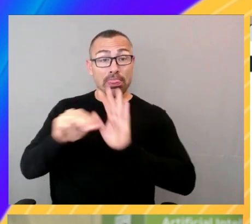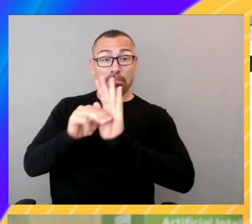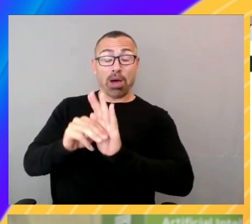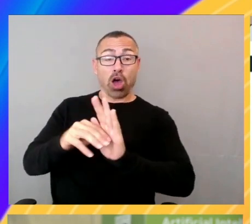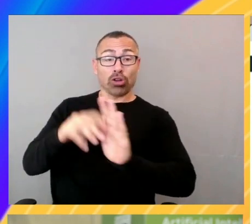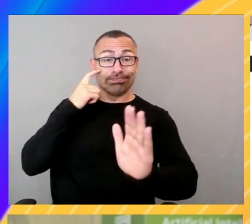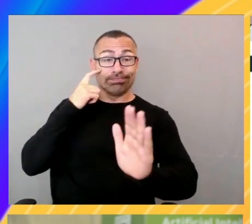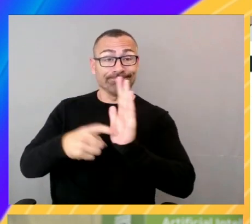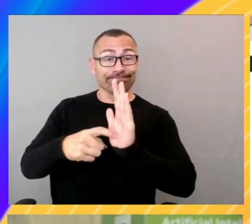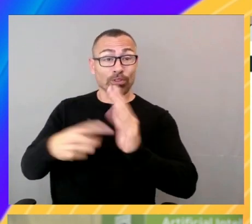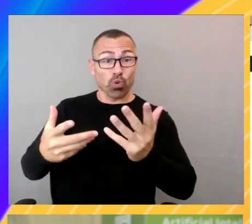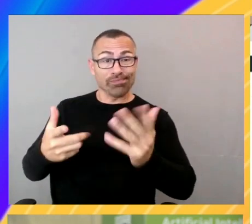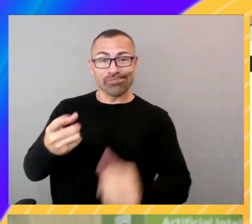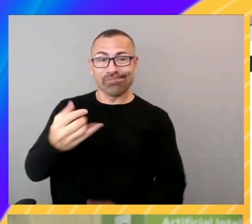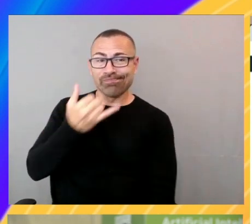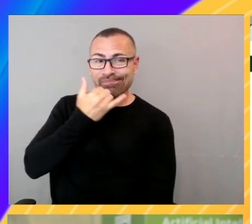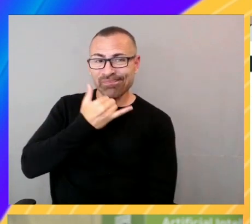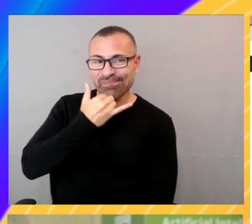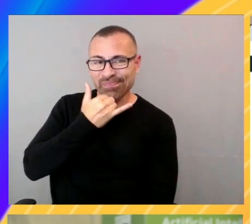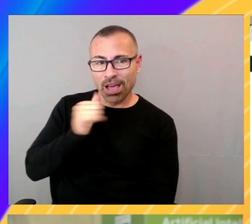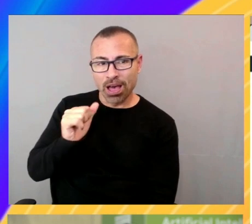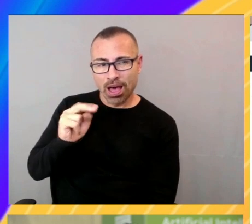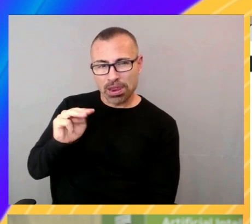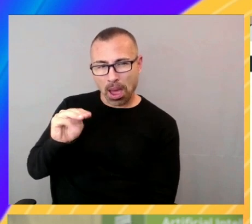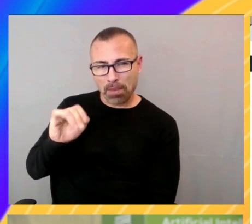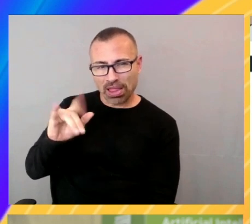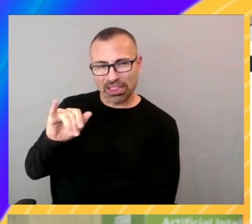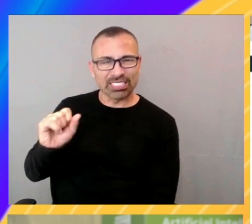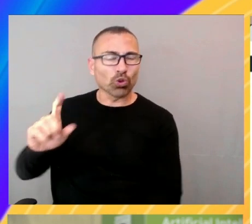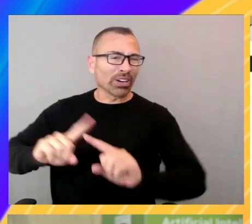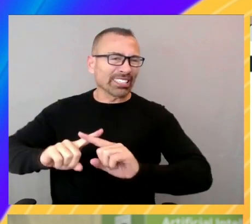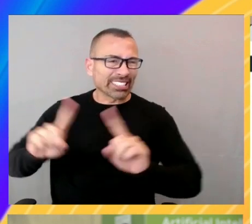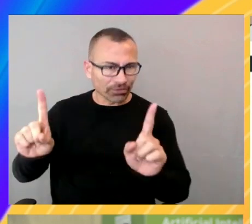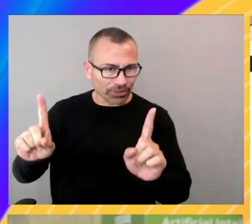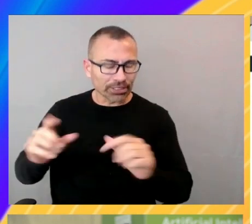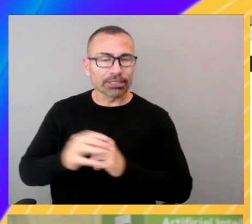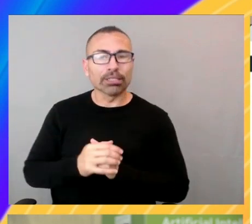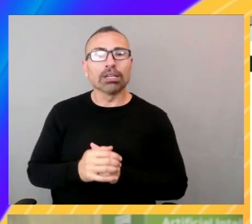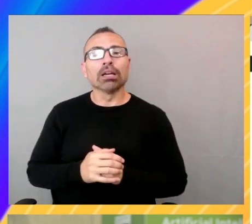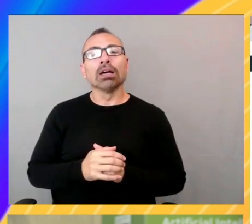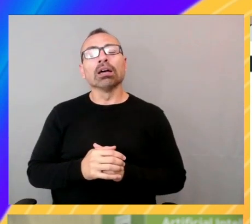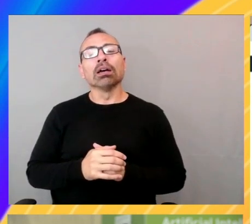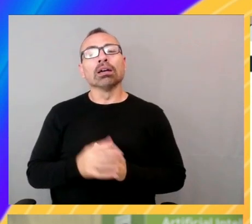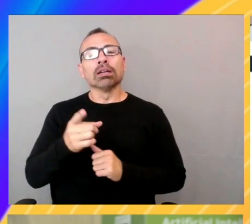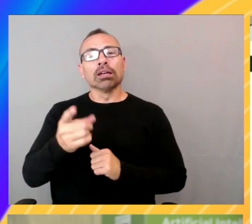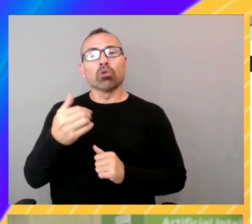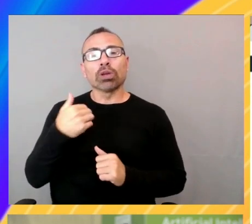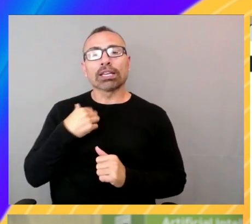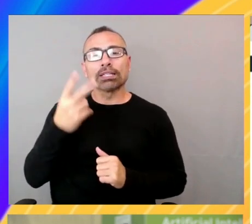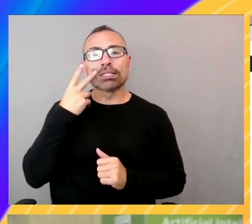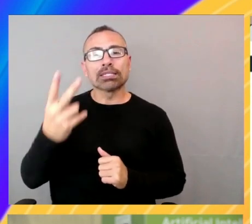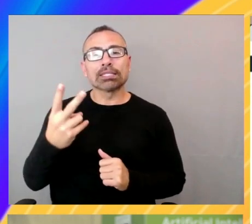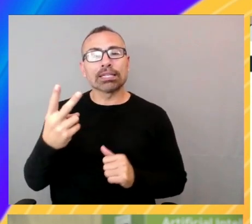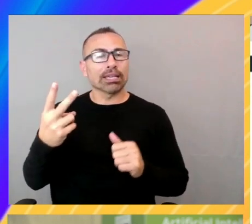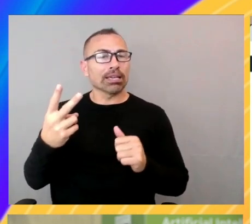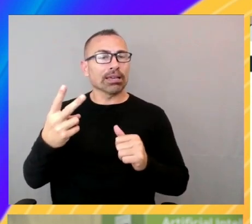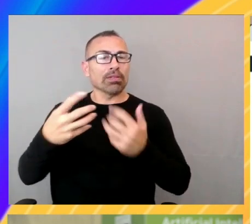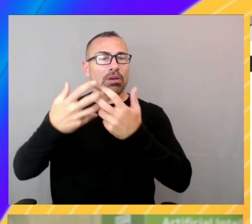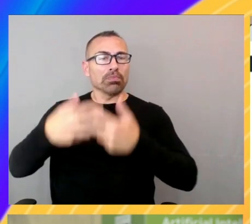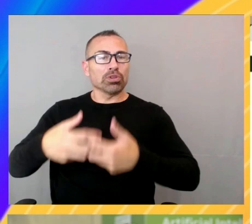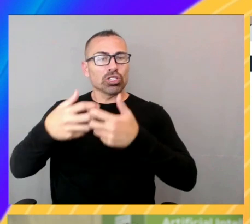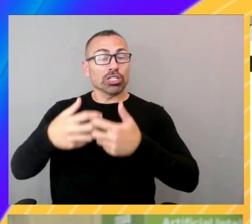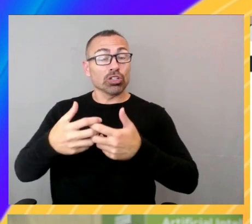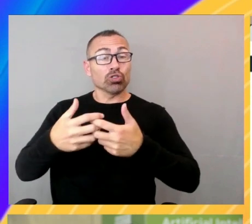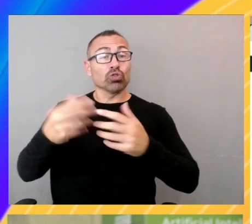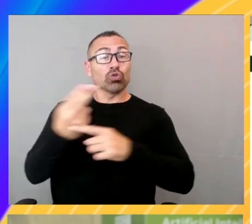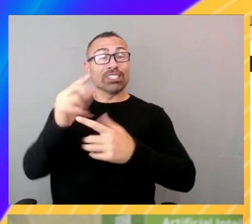different services, right? This is the state machine or step function, API gateway, SQS,